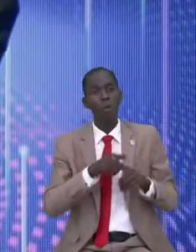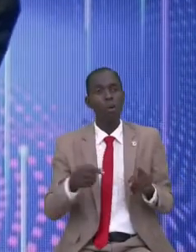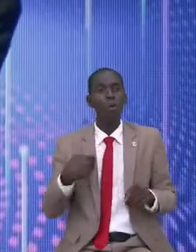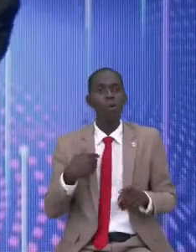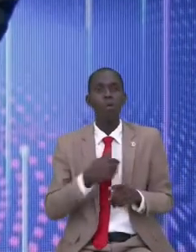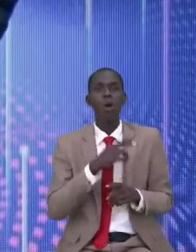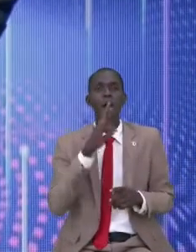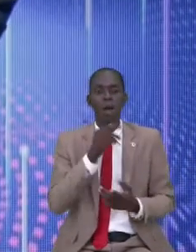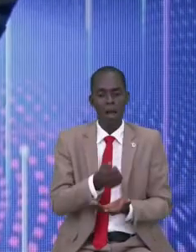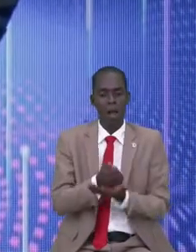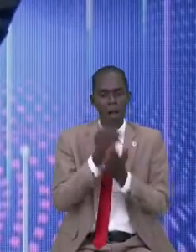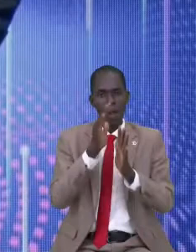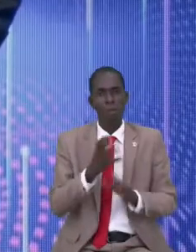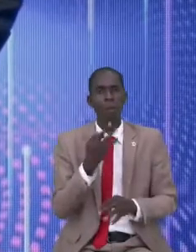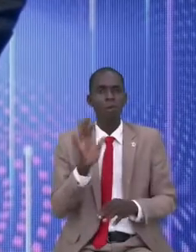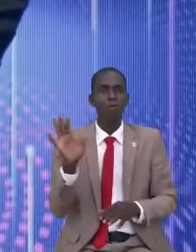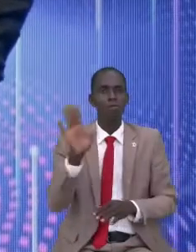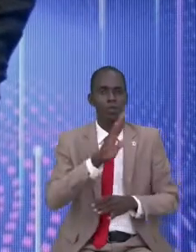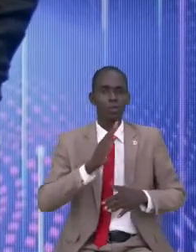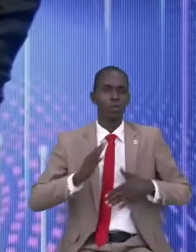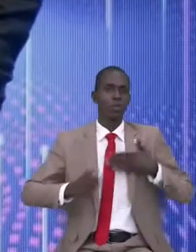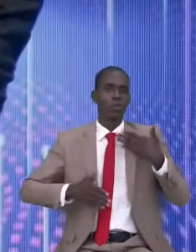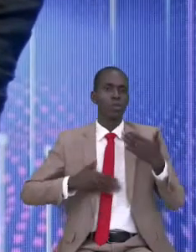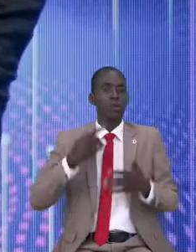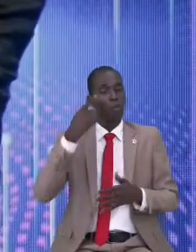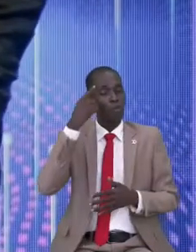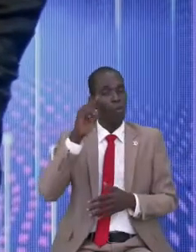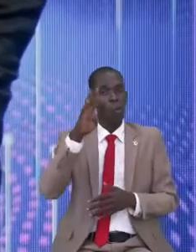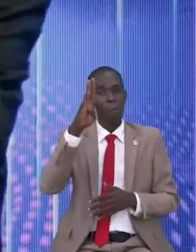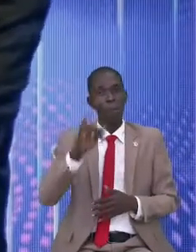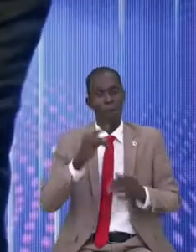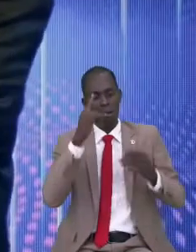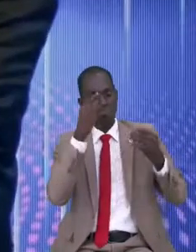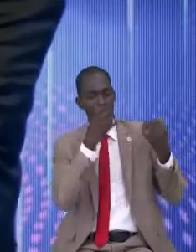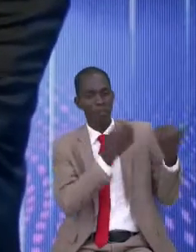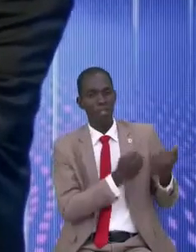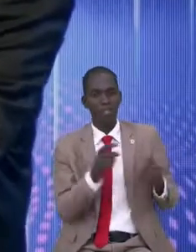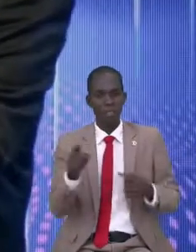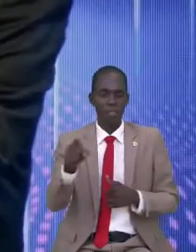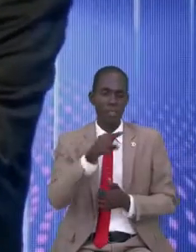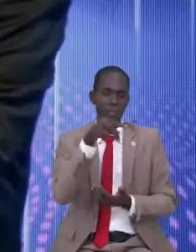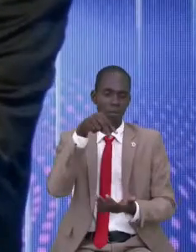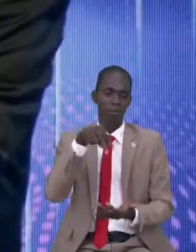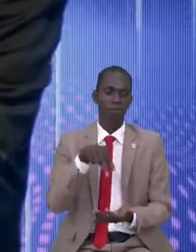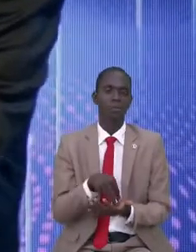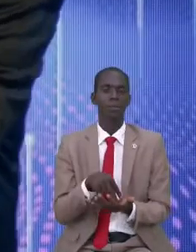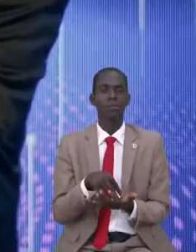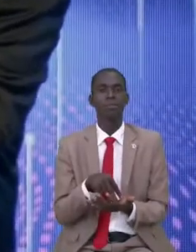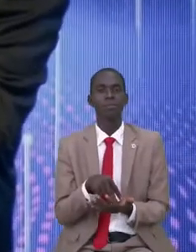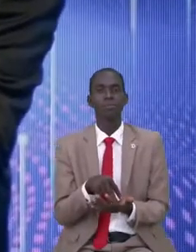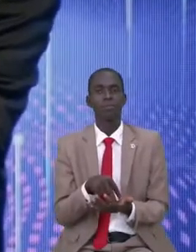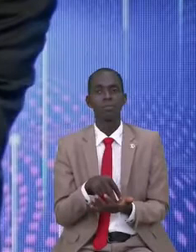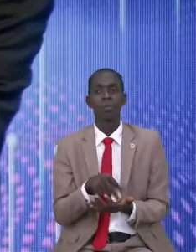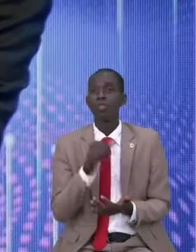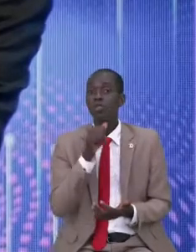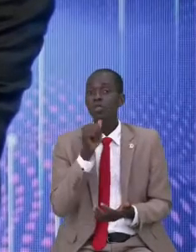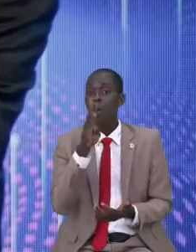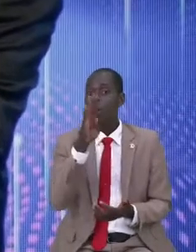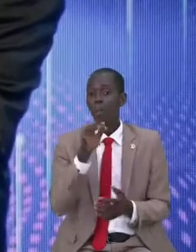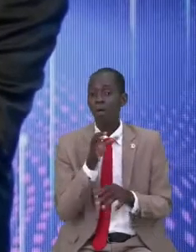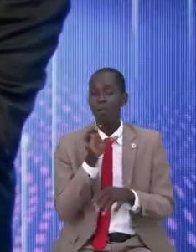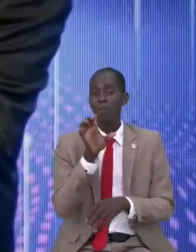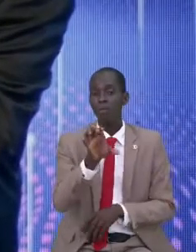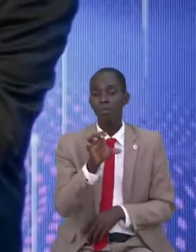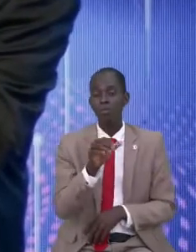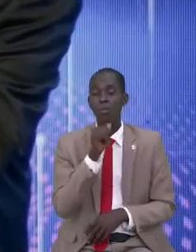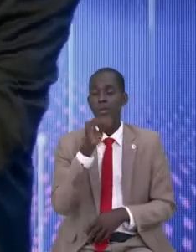joy. For by faith ye stand. By faith ye stand. Not by force. Not